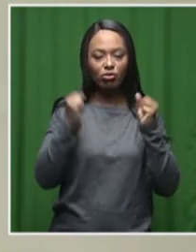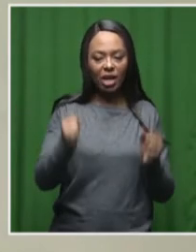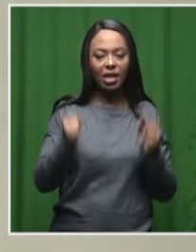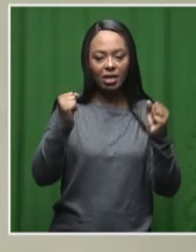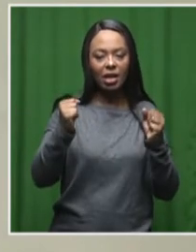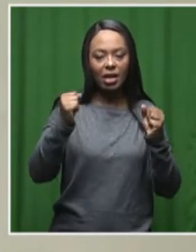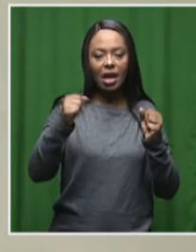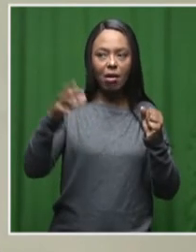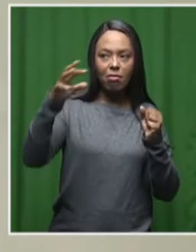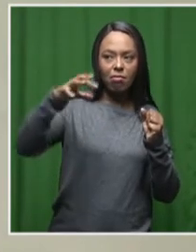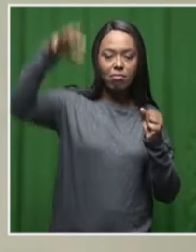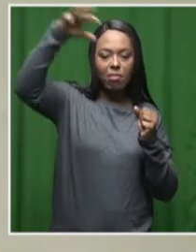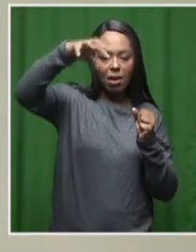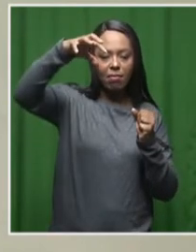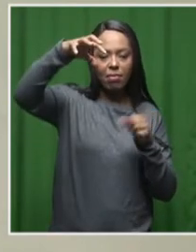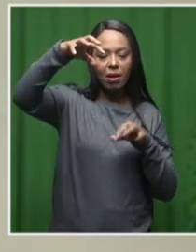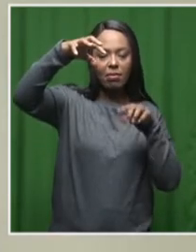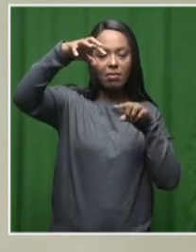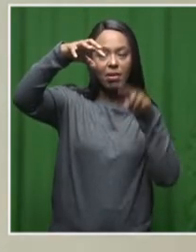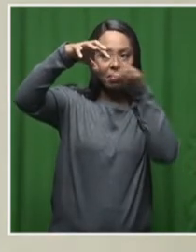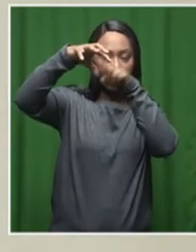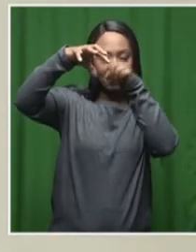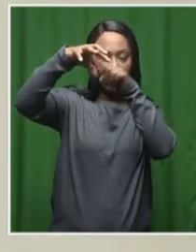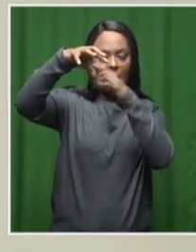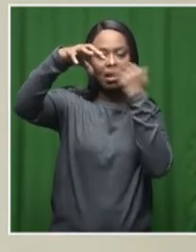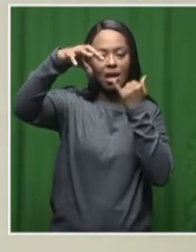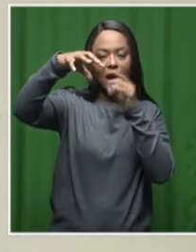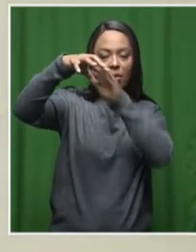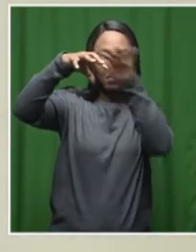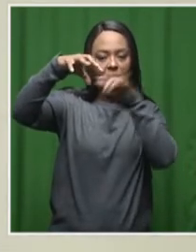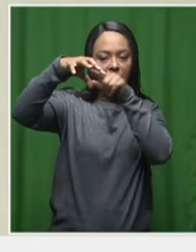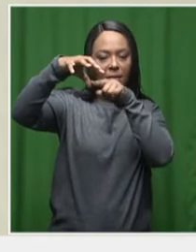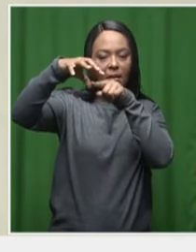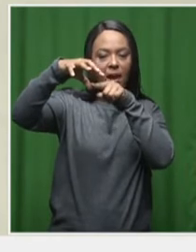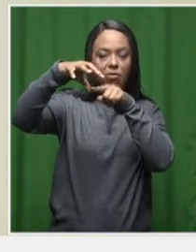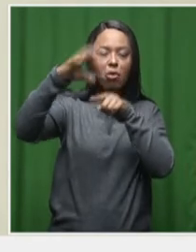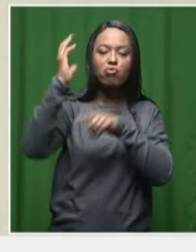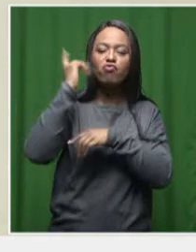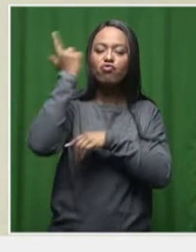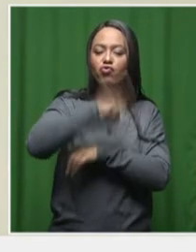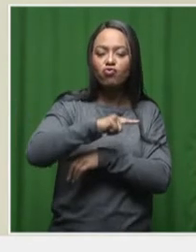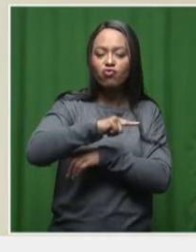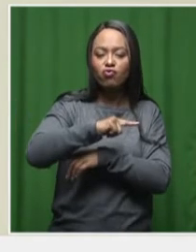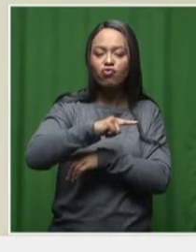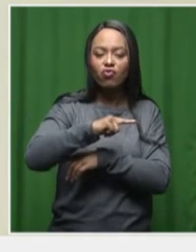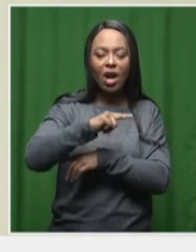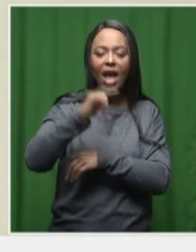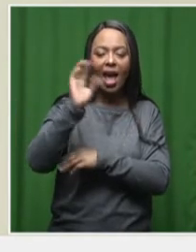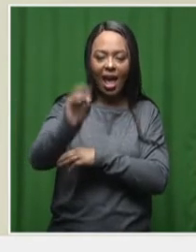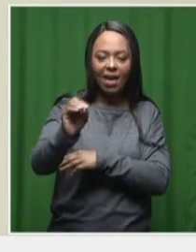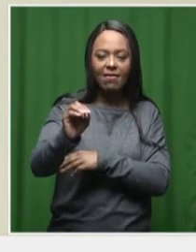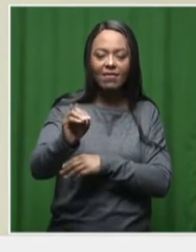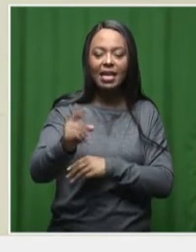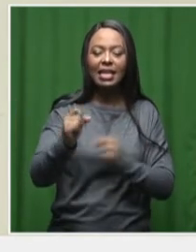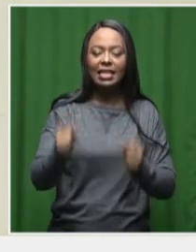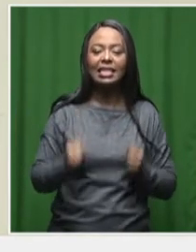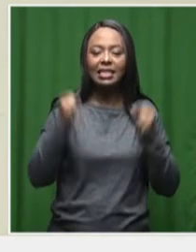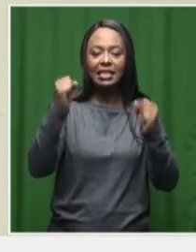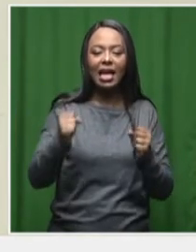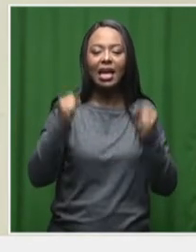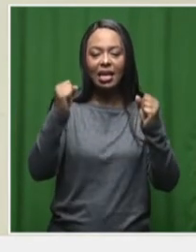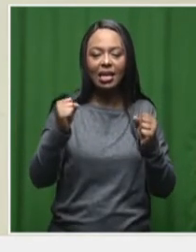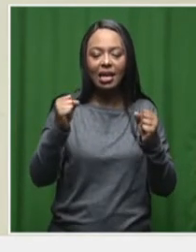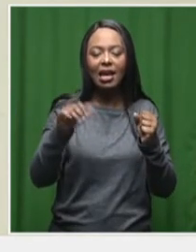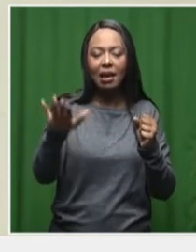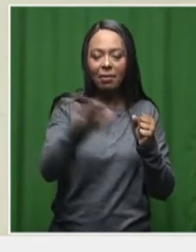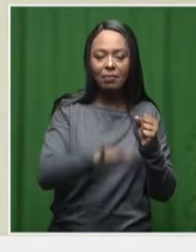Station. So that rooftop is having a beautiful venue on top that is called the Station Urban Event